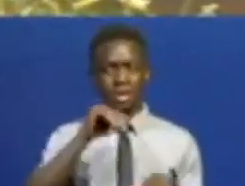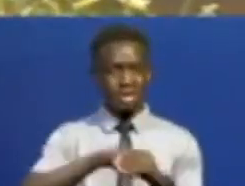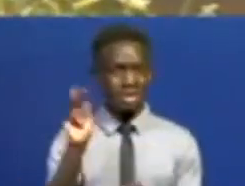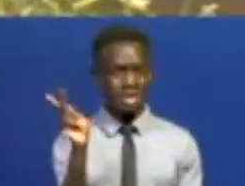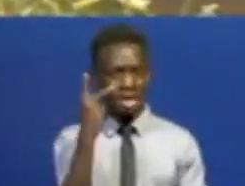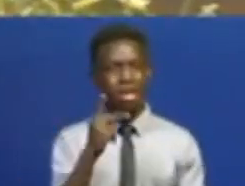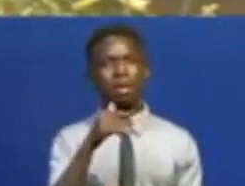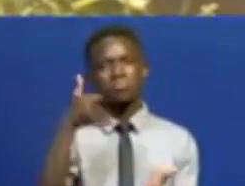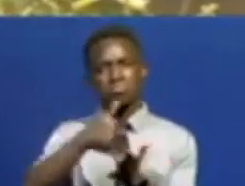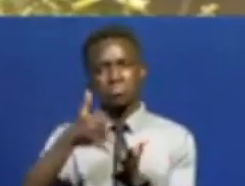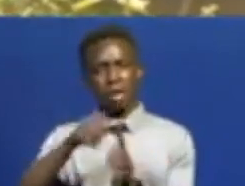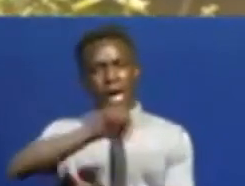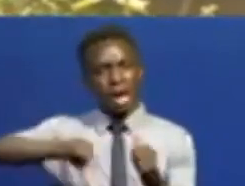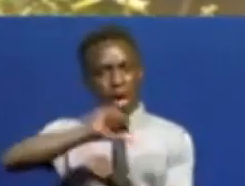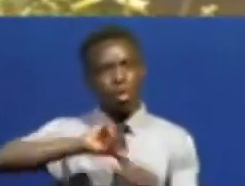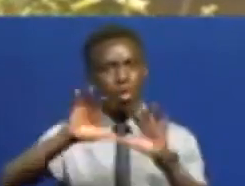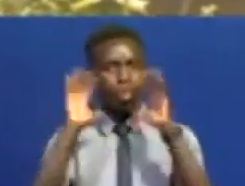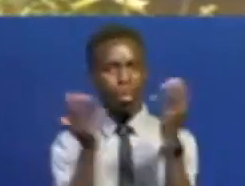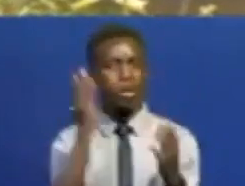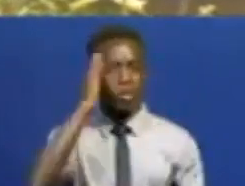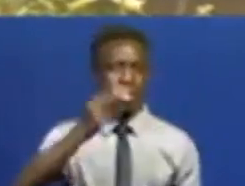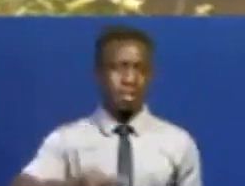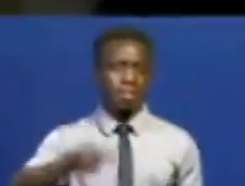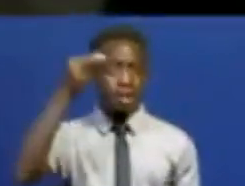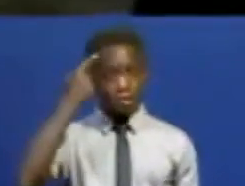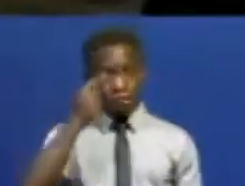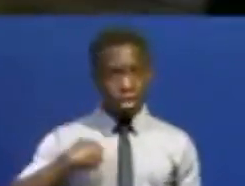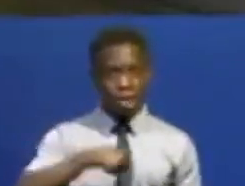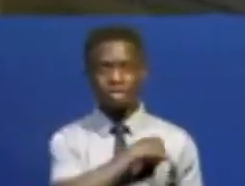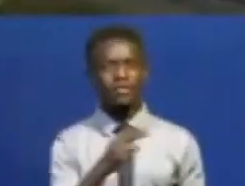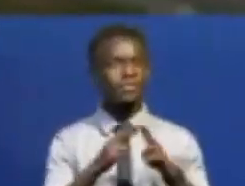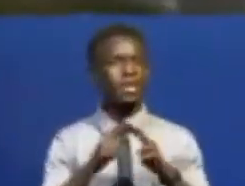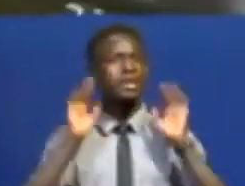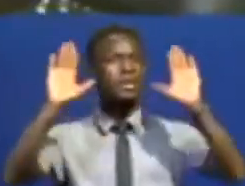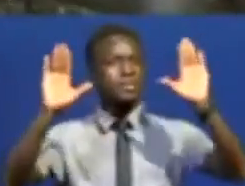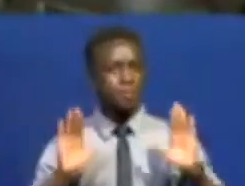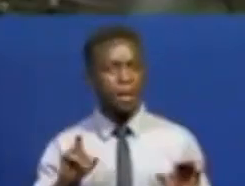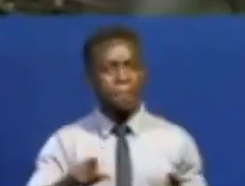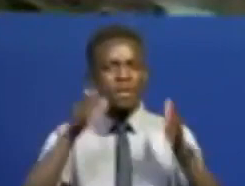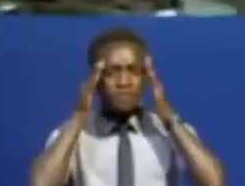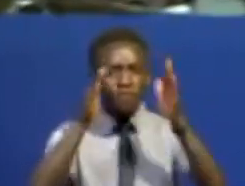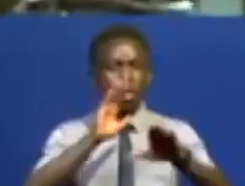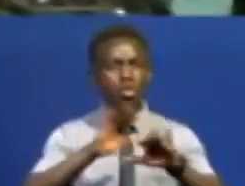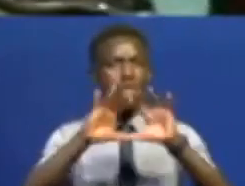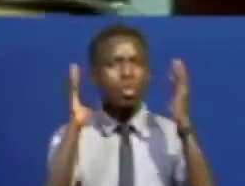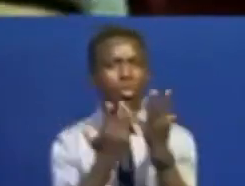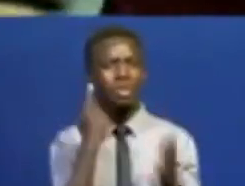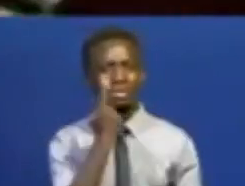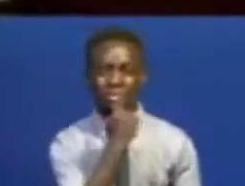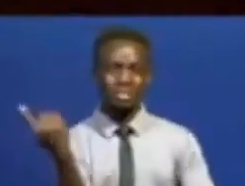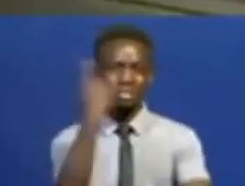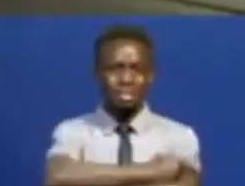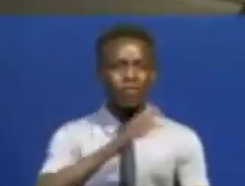world, will be extremely high. So for us, it's so important this year to focus on World Sight Day from the perspective of, if